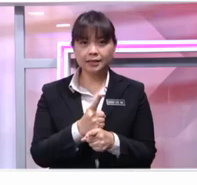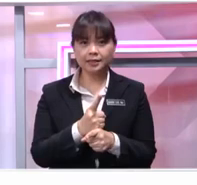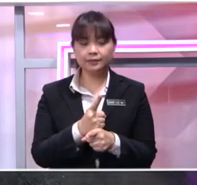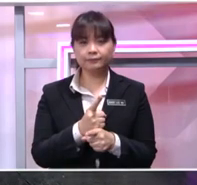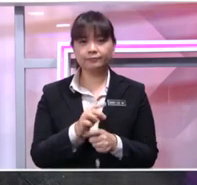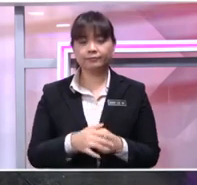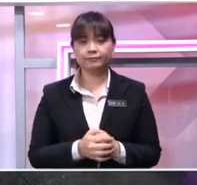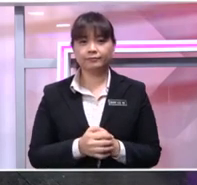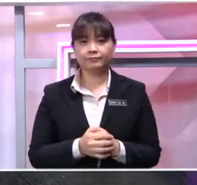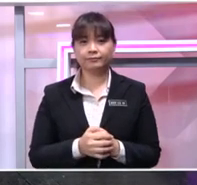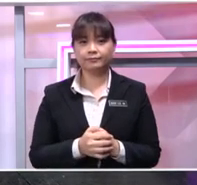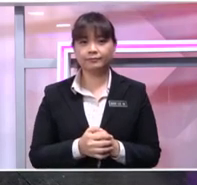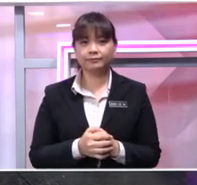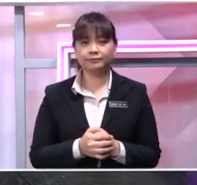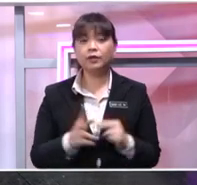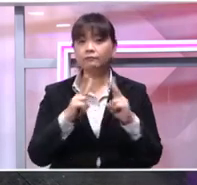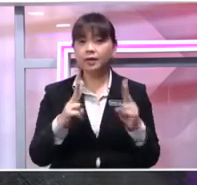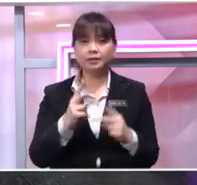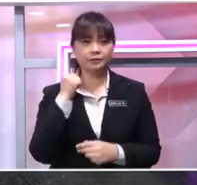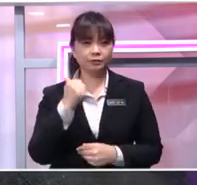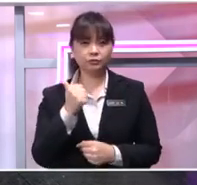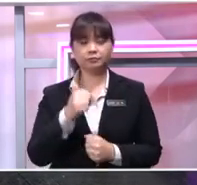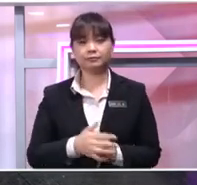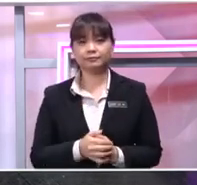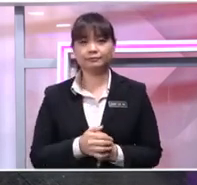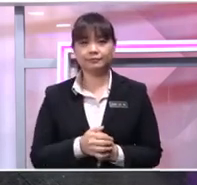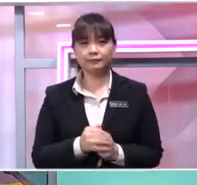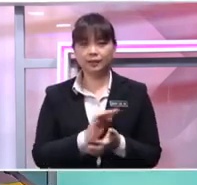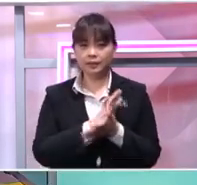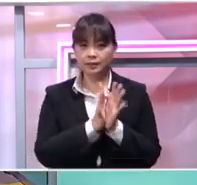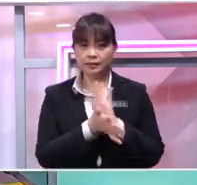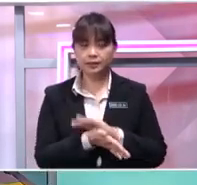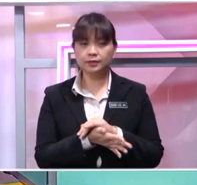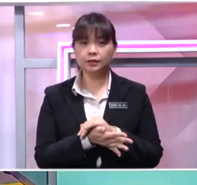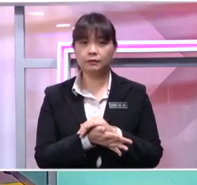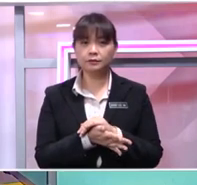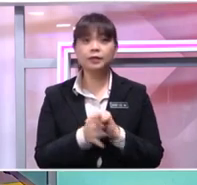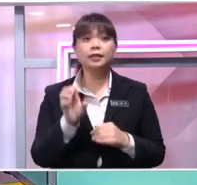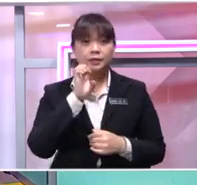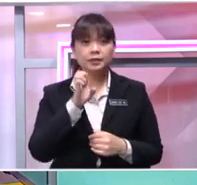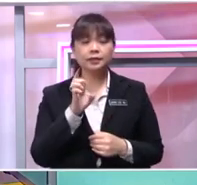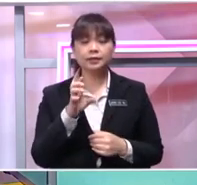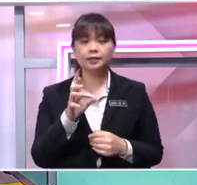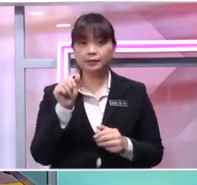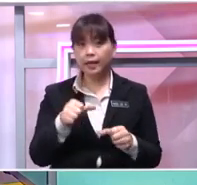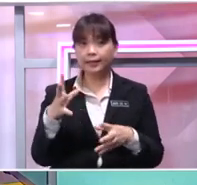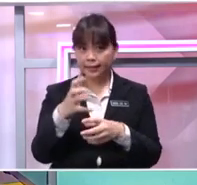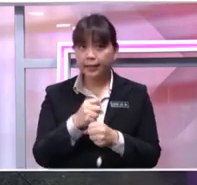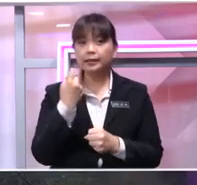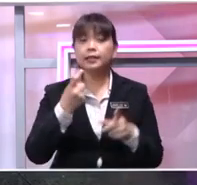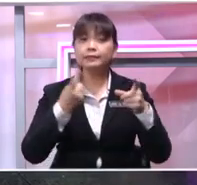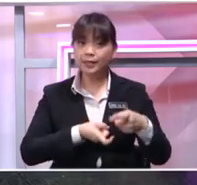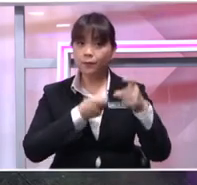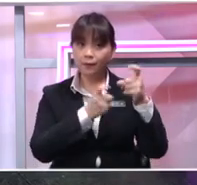is continuously. Very good. Mm-hmm. Okay, so she deserves a reward. Of course, she answered the fastest. Yes.